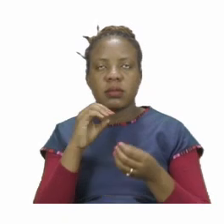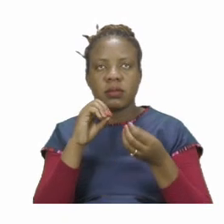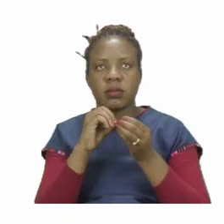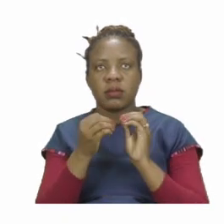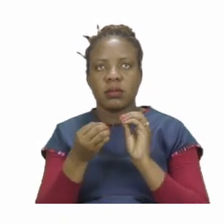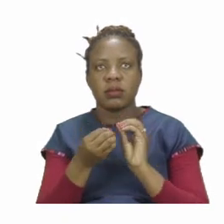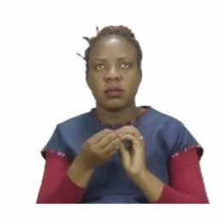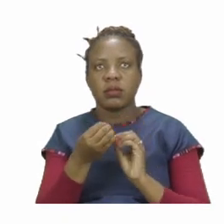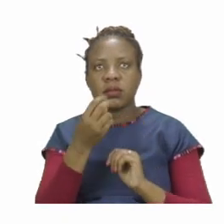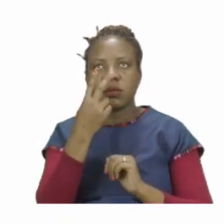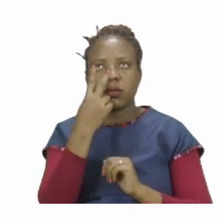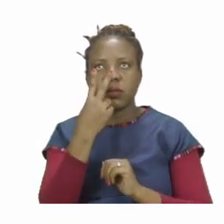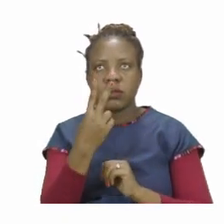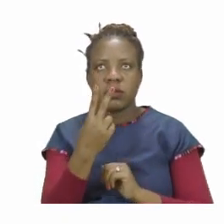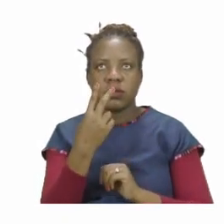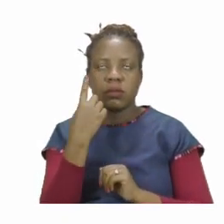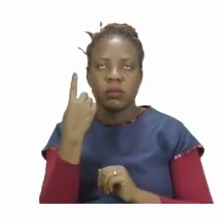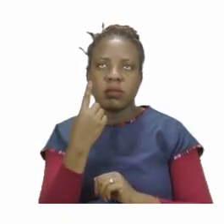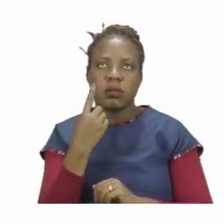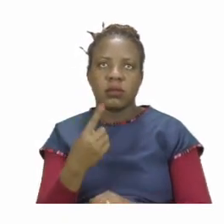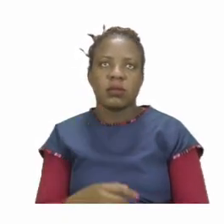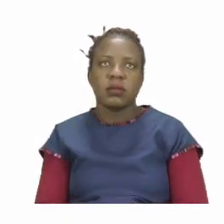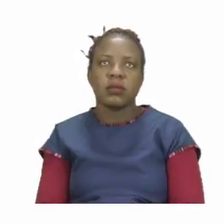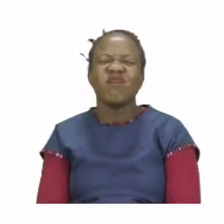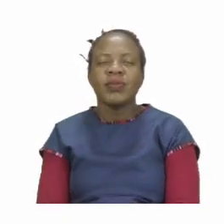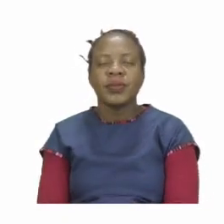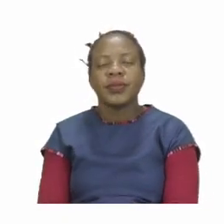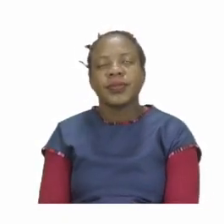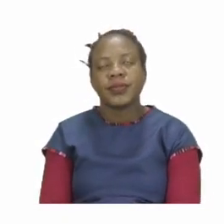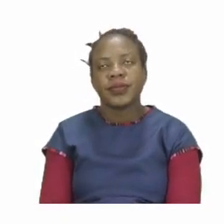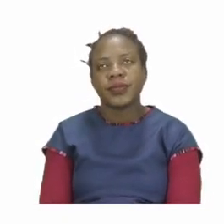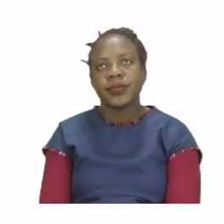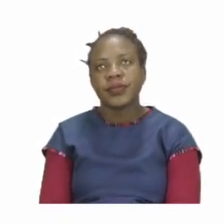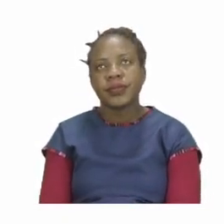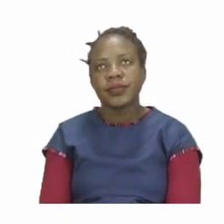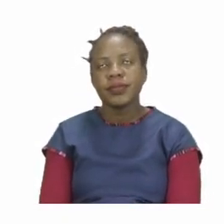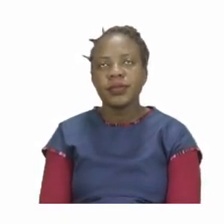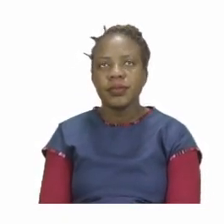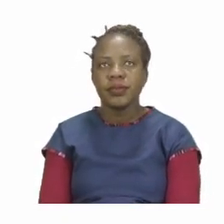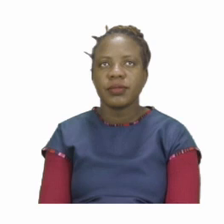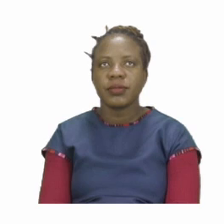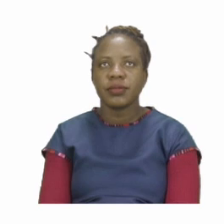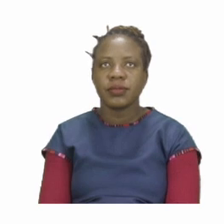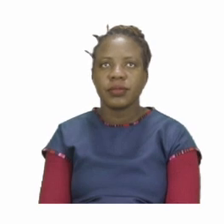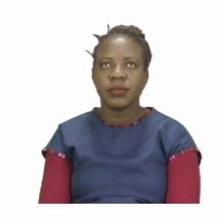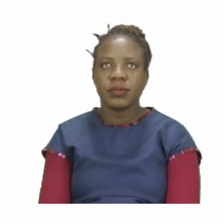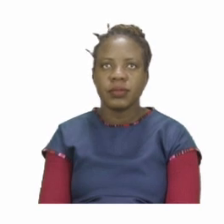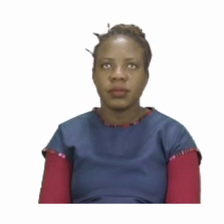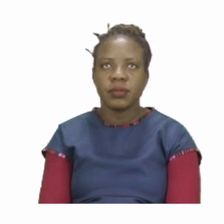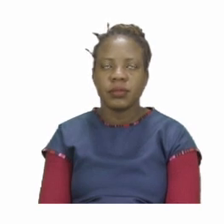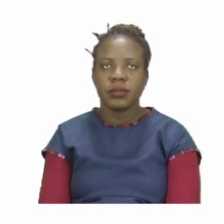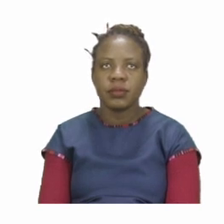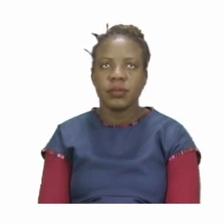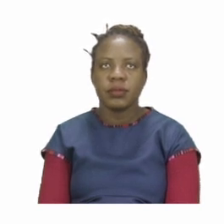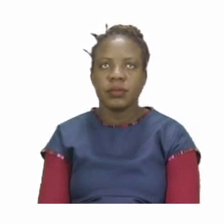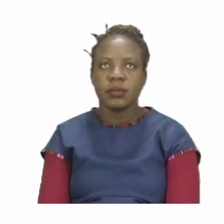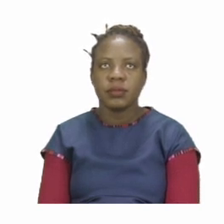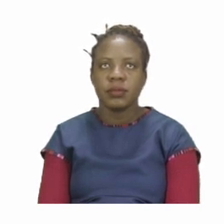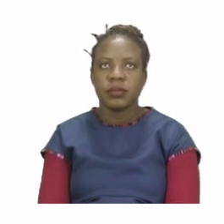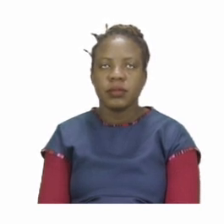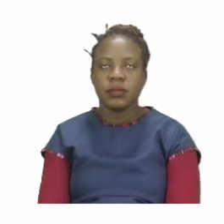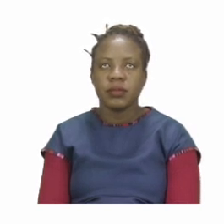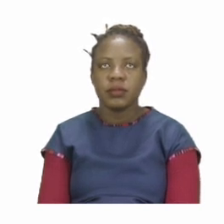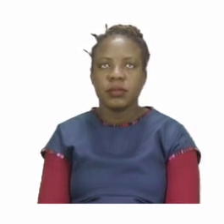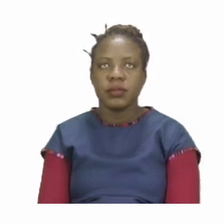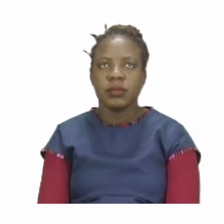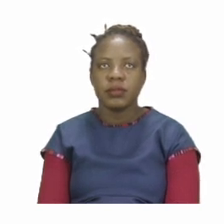fall under the soft th and which words will fall under the hard th.